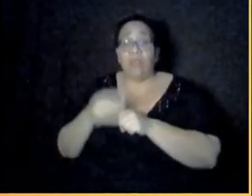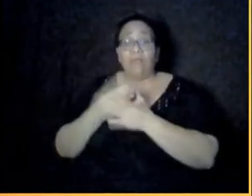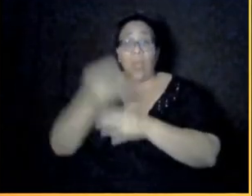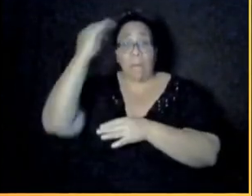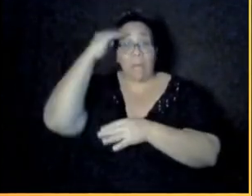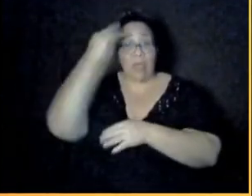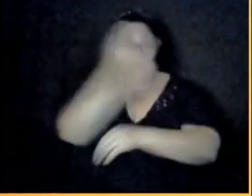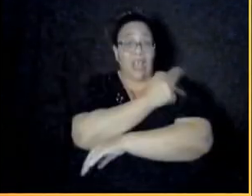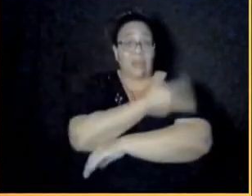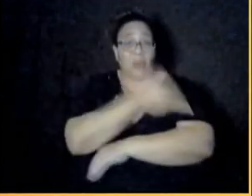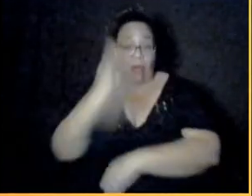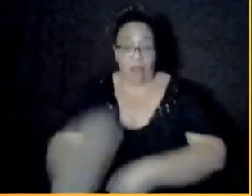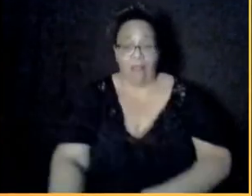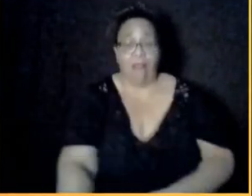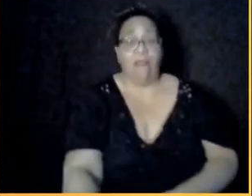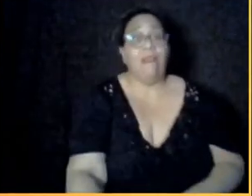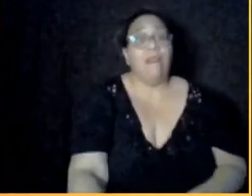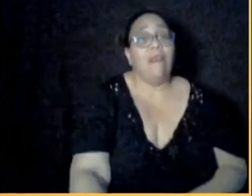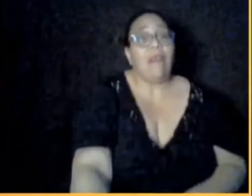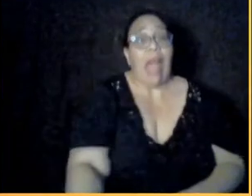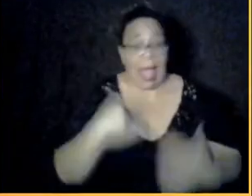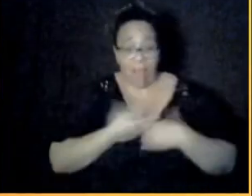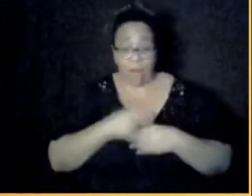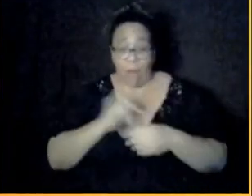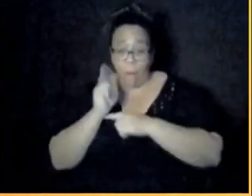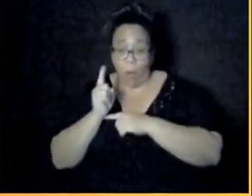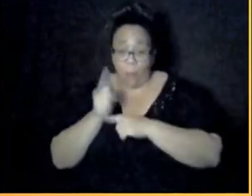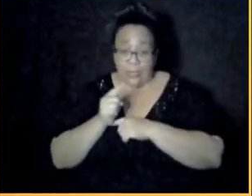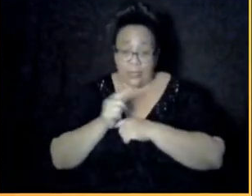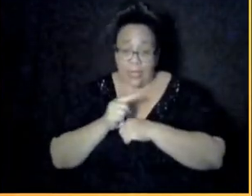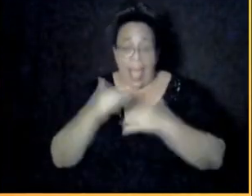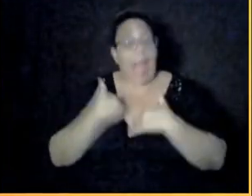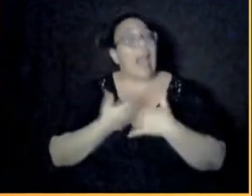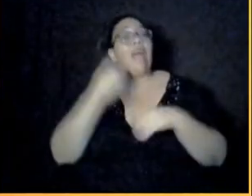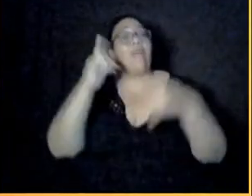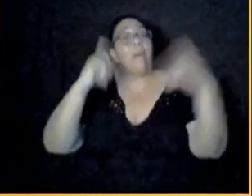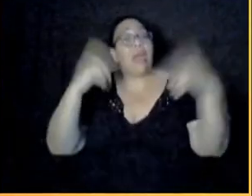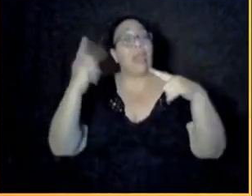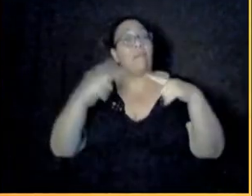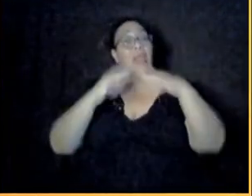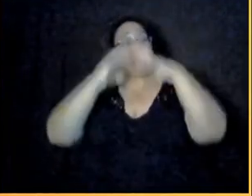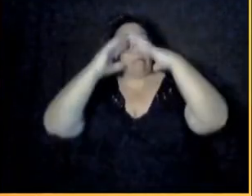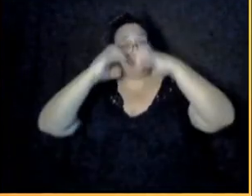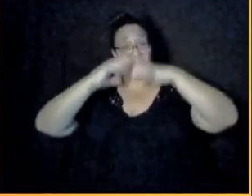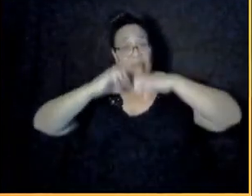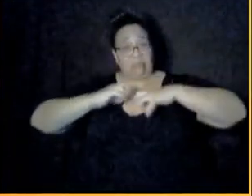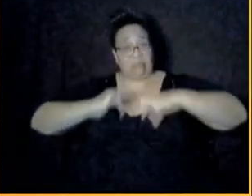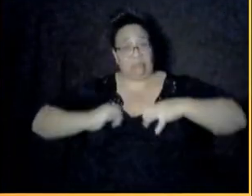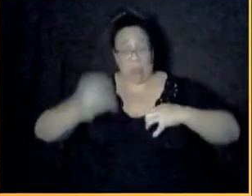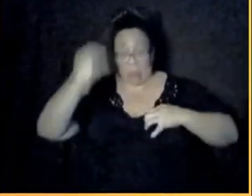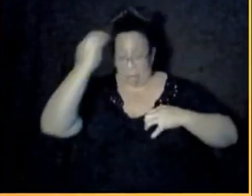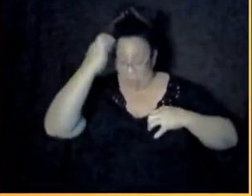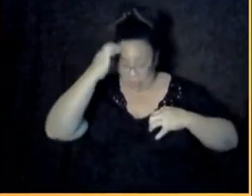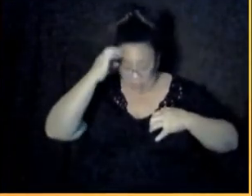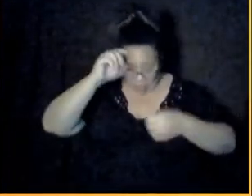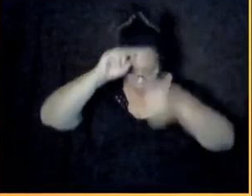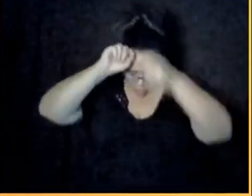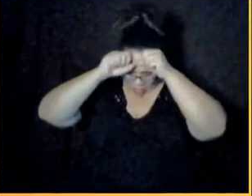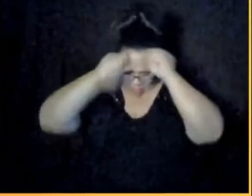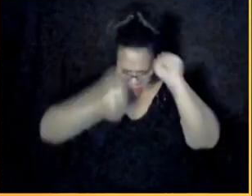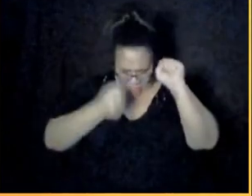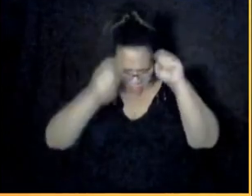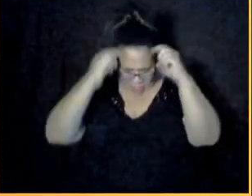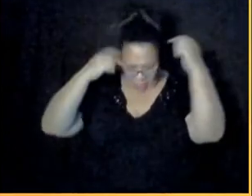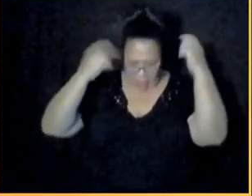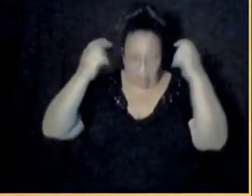have my moments. I had multiple mental breakdowns. I don't even know how I'm I could still, you know, speak or, and talk